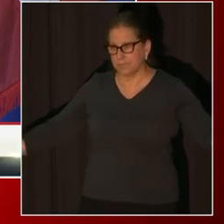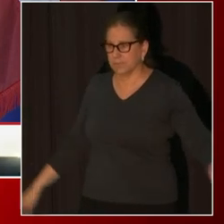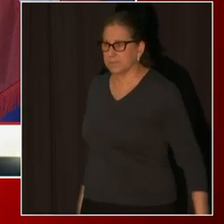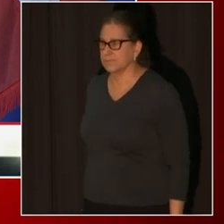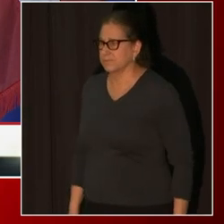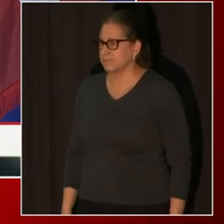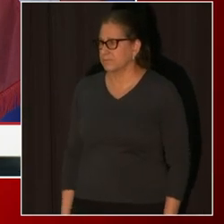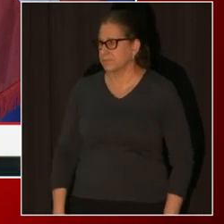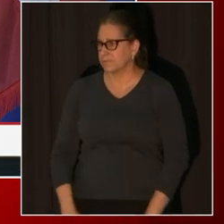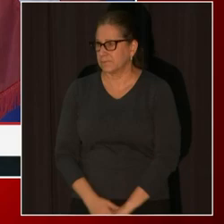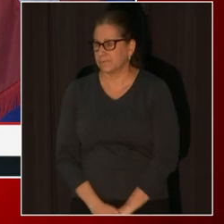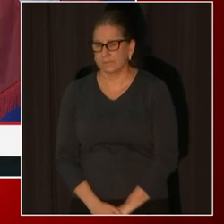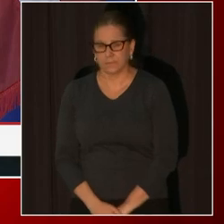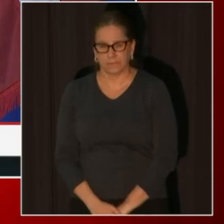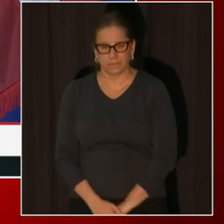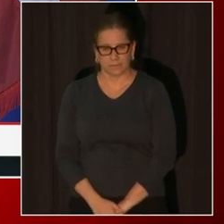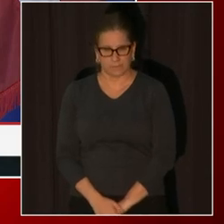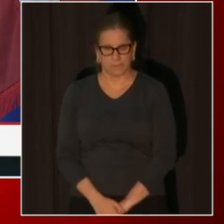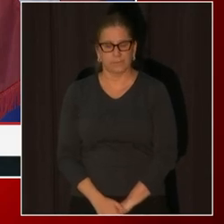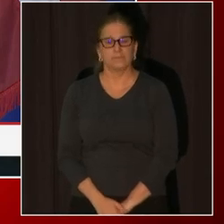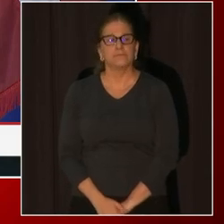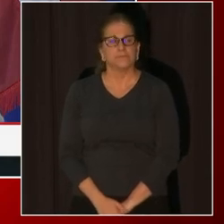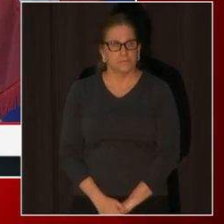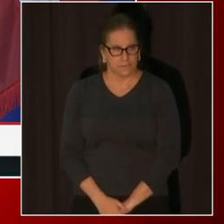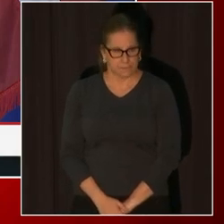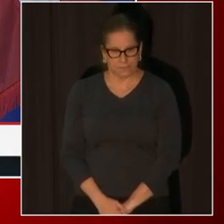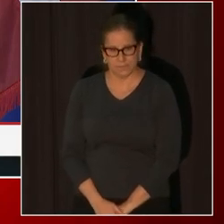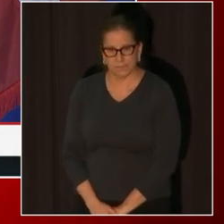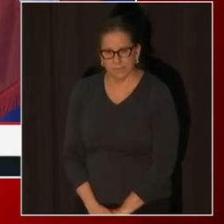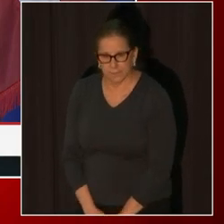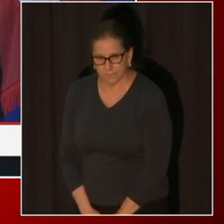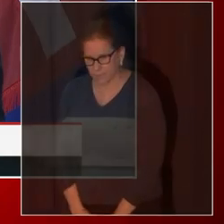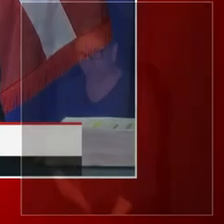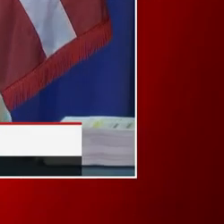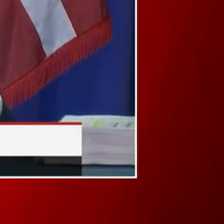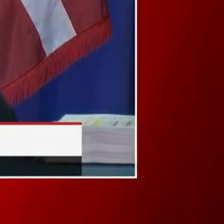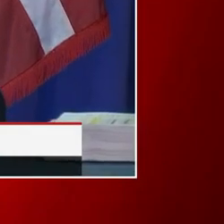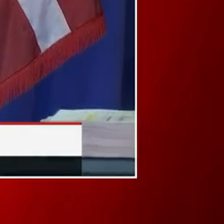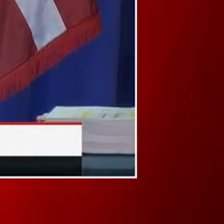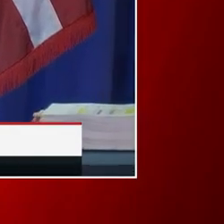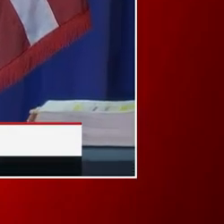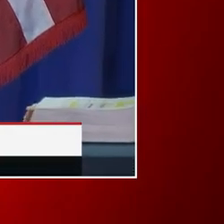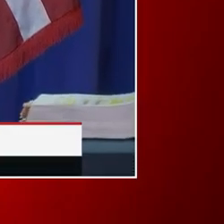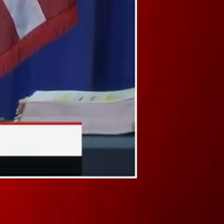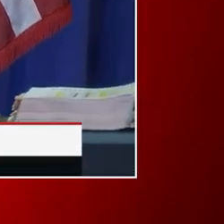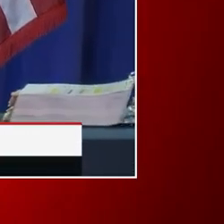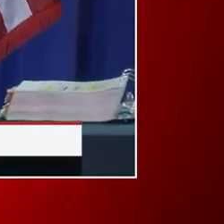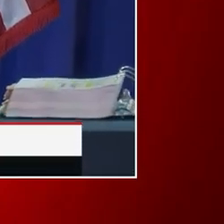Okay, is that it? All right, thank you, everybody. See you tomorrow.